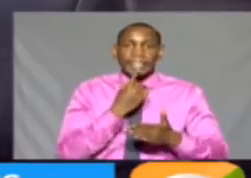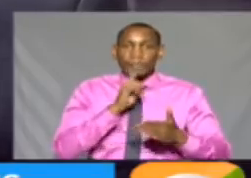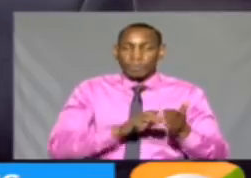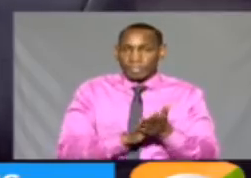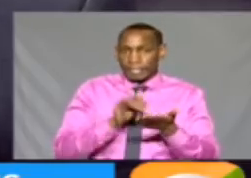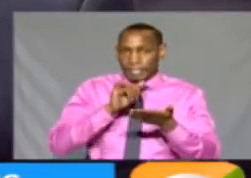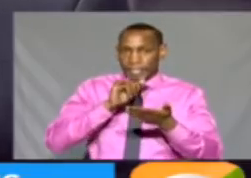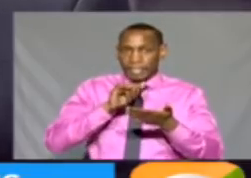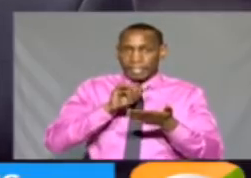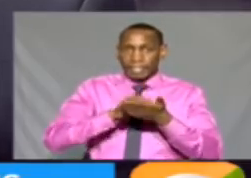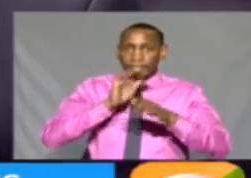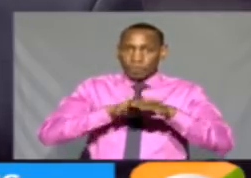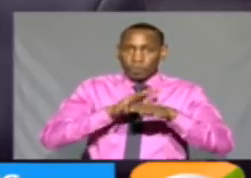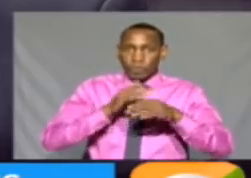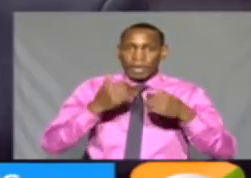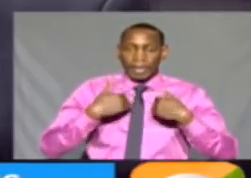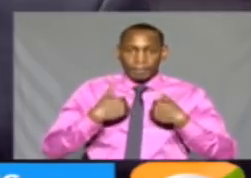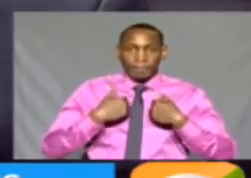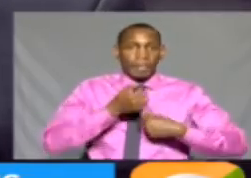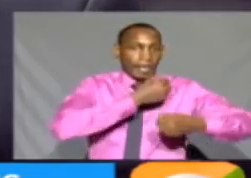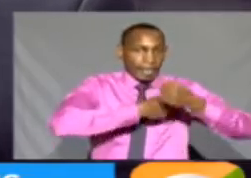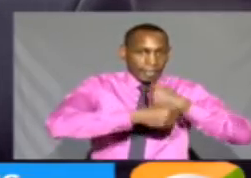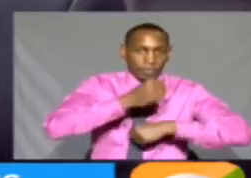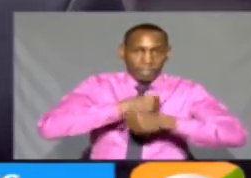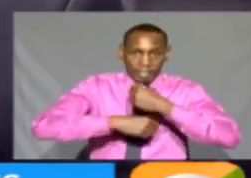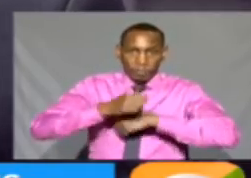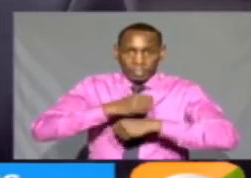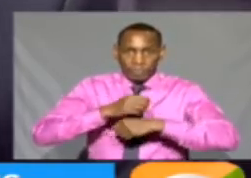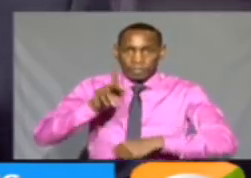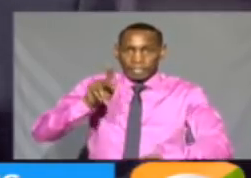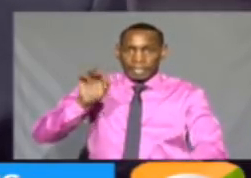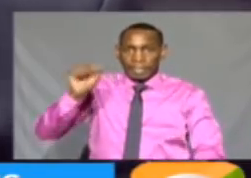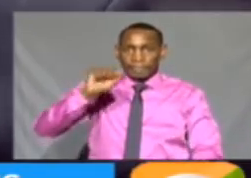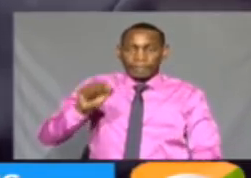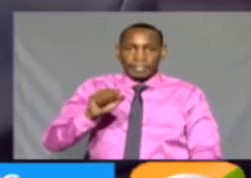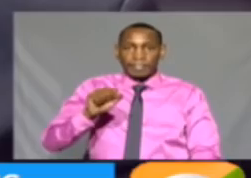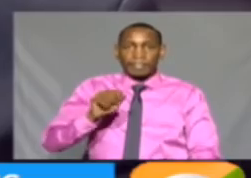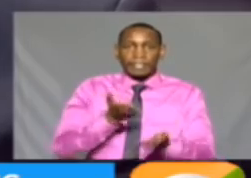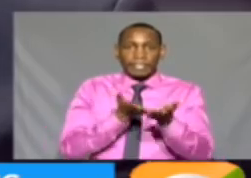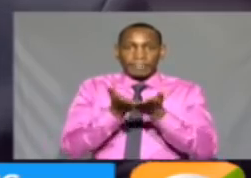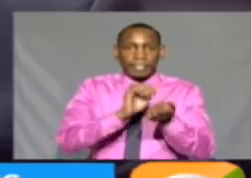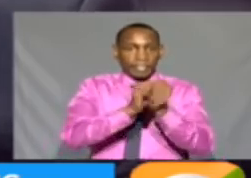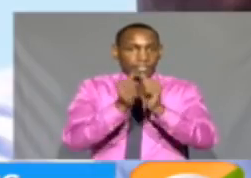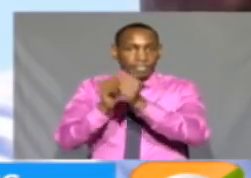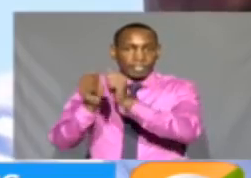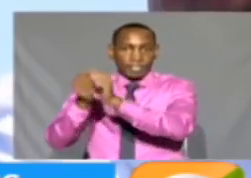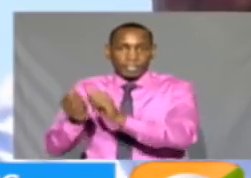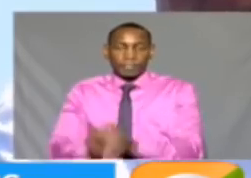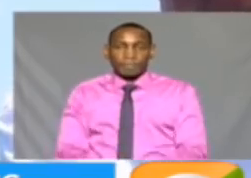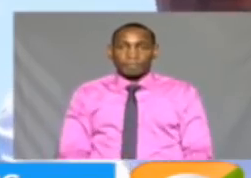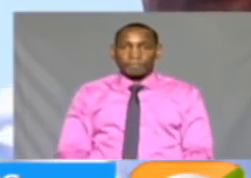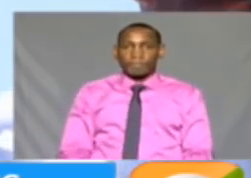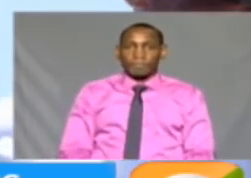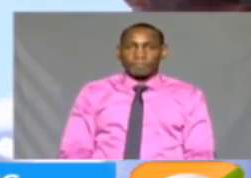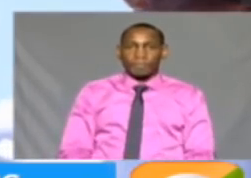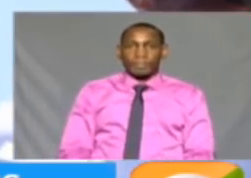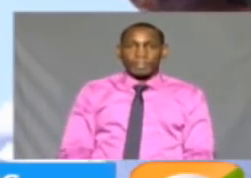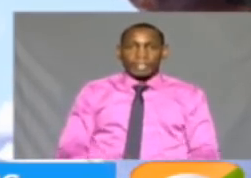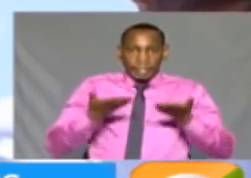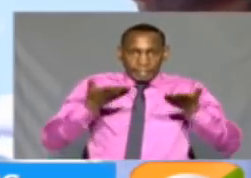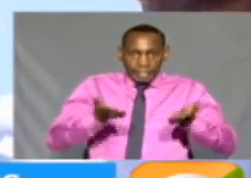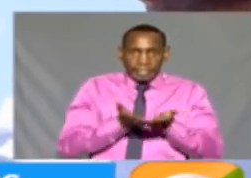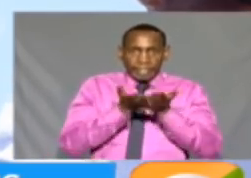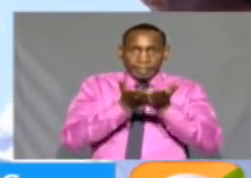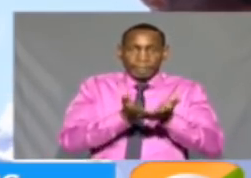need for heads to roll at Kenya Ferry Services. Listen to what he was saying. Paka ferry